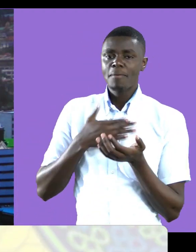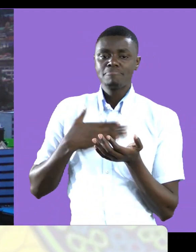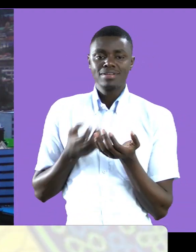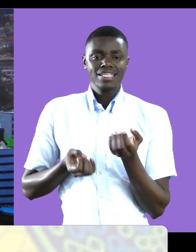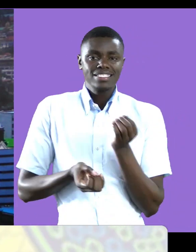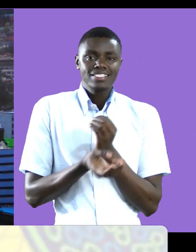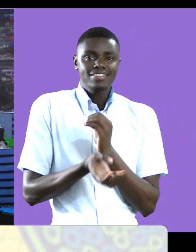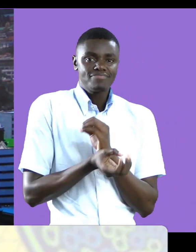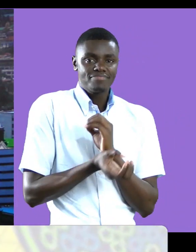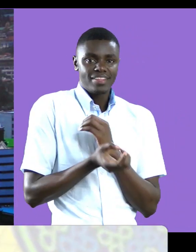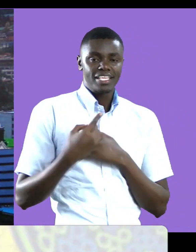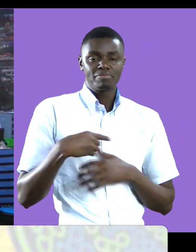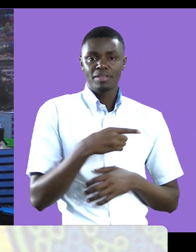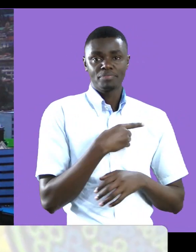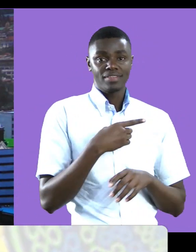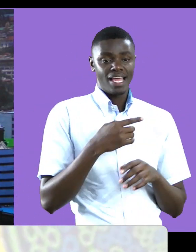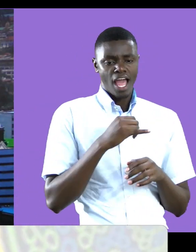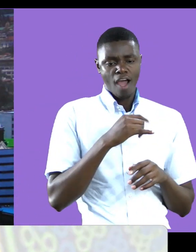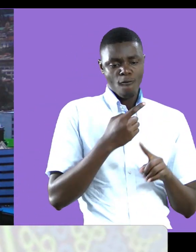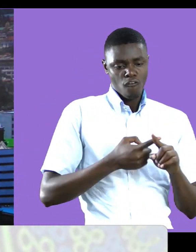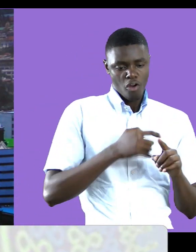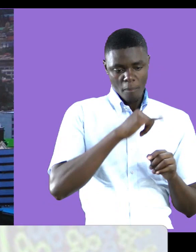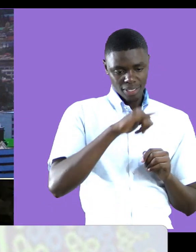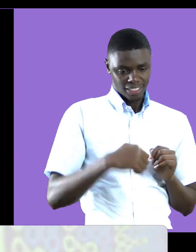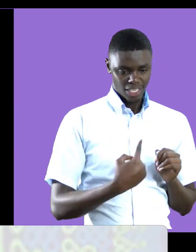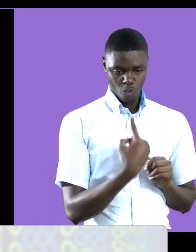Because of your baptism. January.